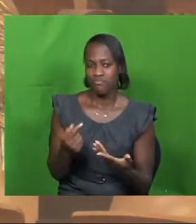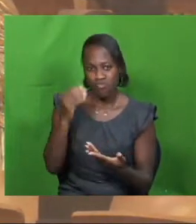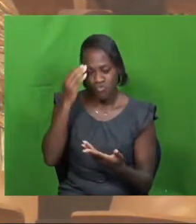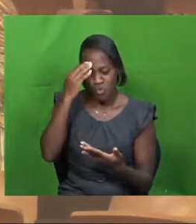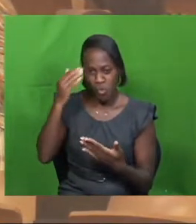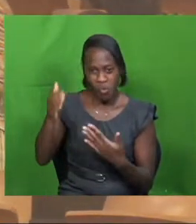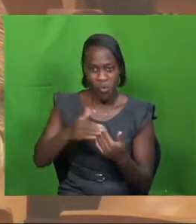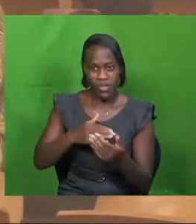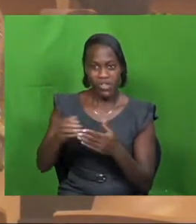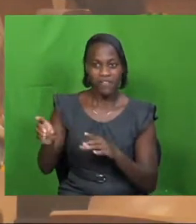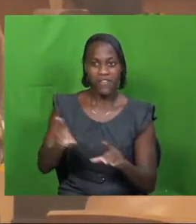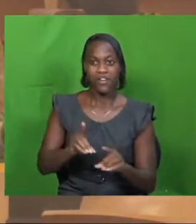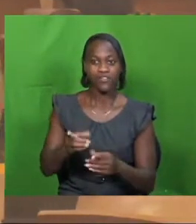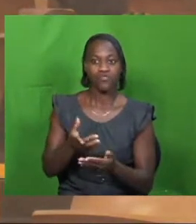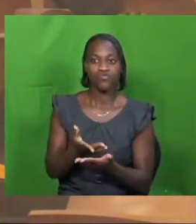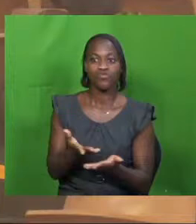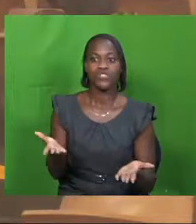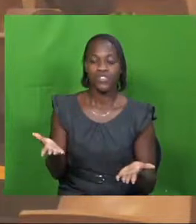of the House.